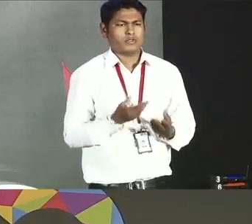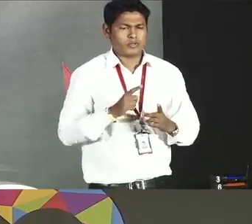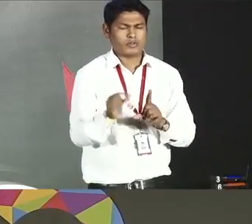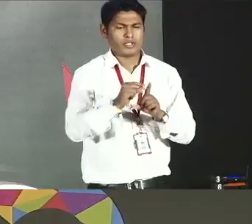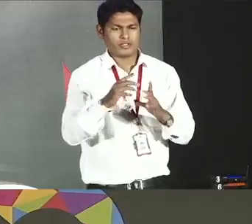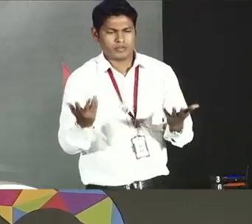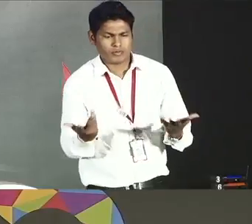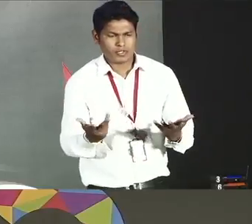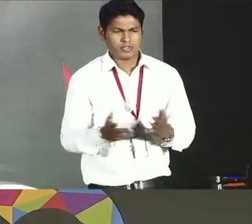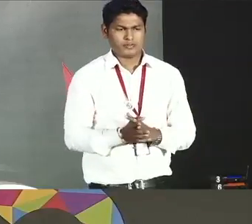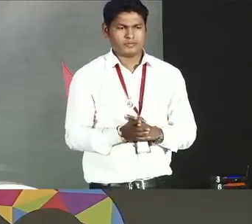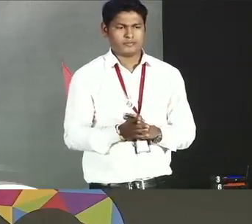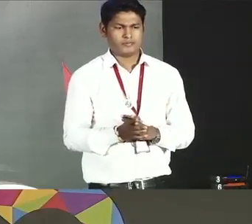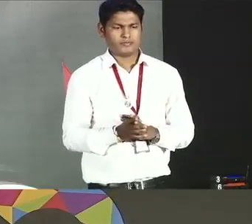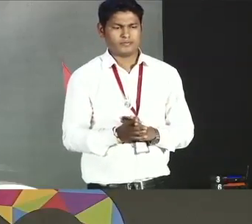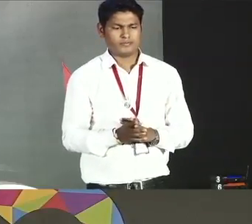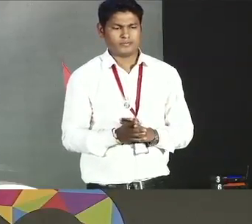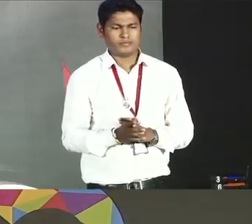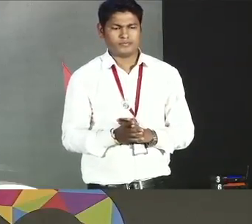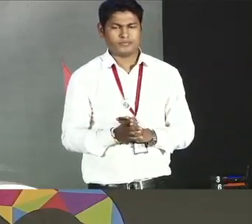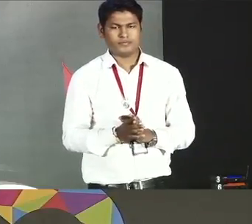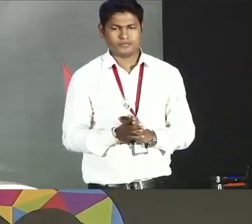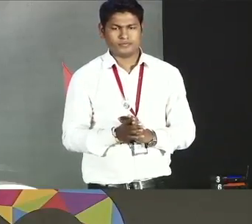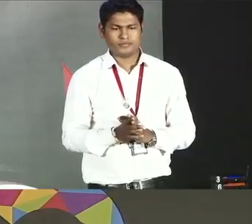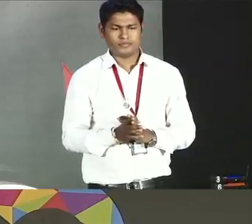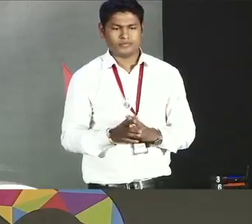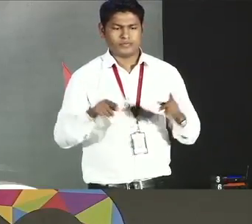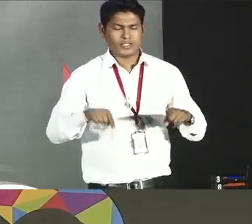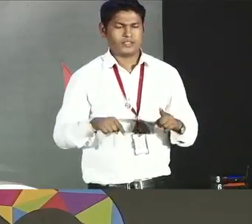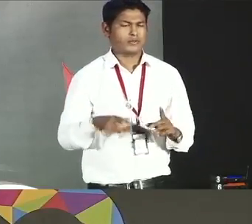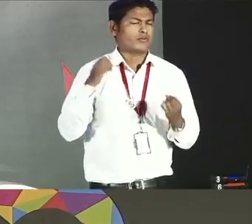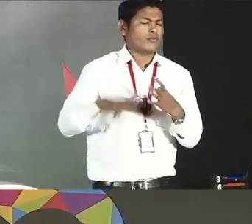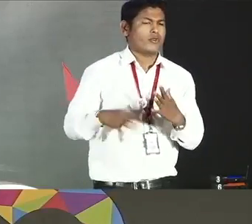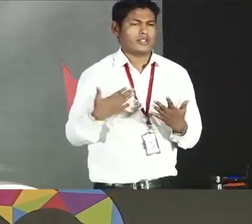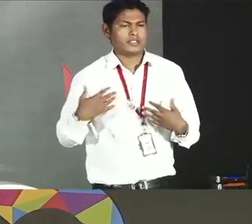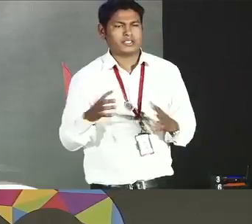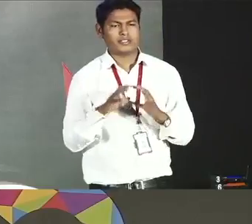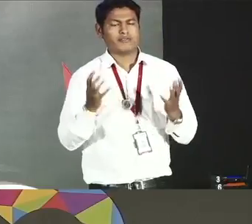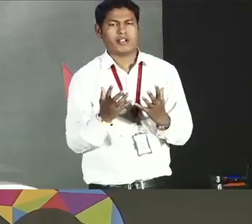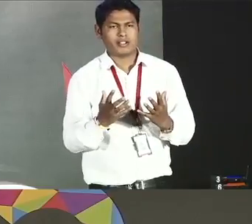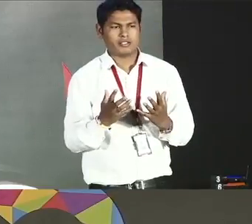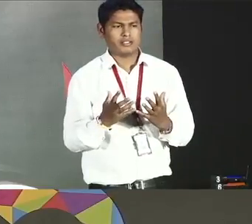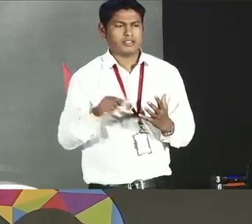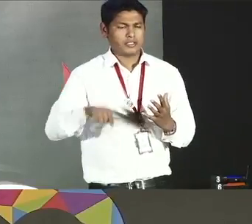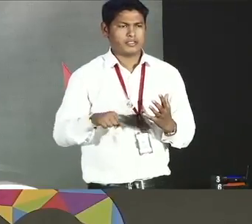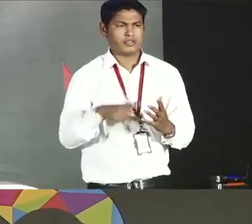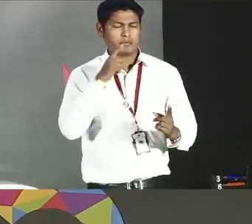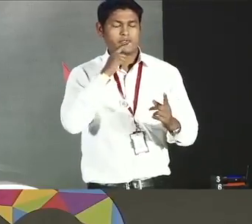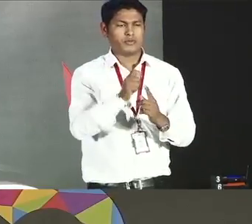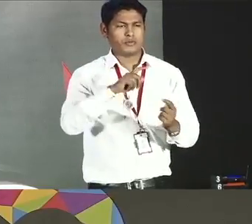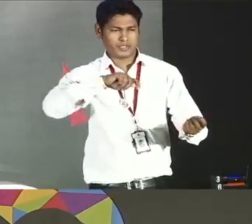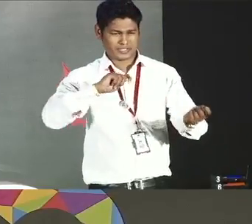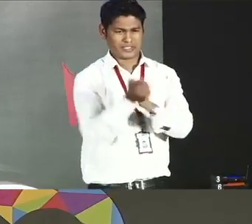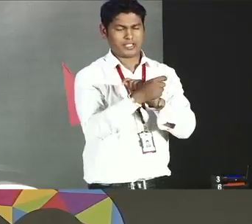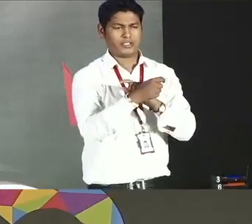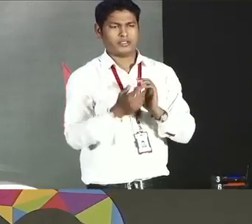More and more children are being impacted by what we now call autism. And it's not just about awareness or diagnosis. It's about a true change.